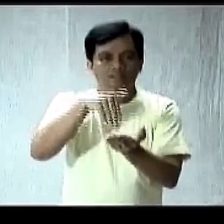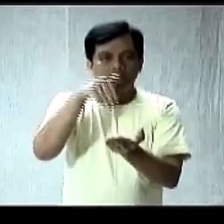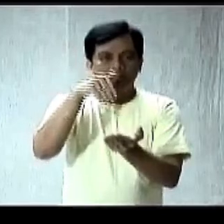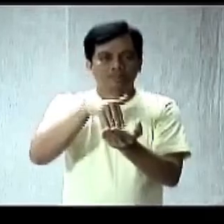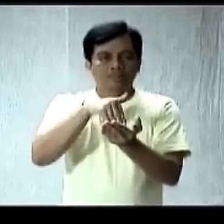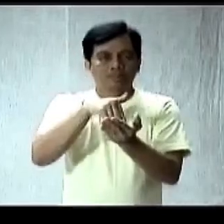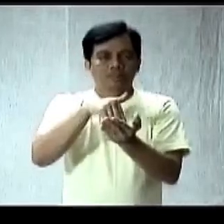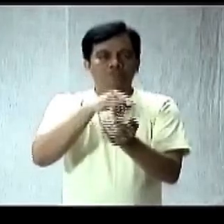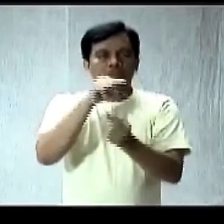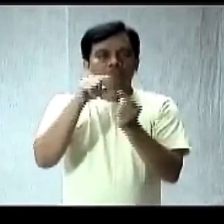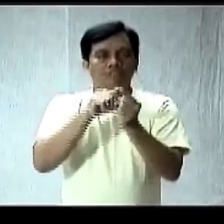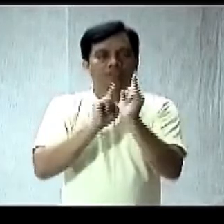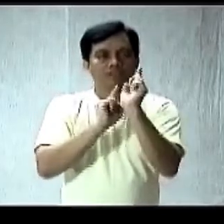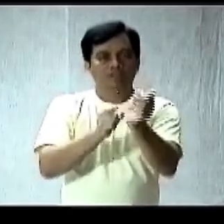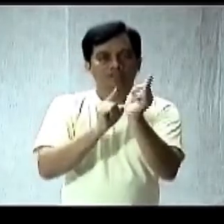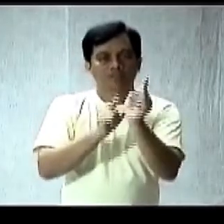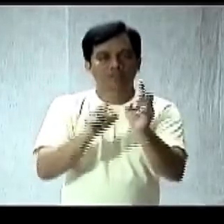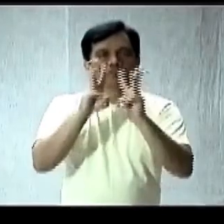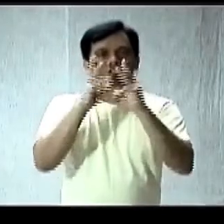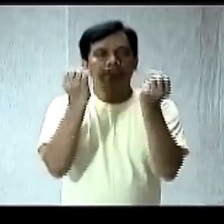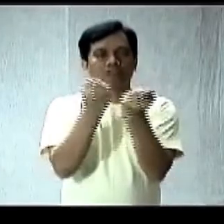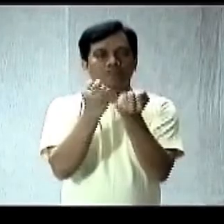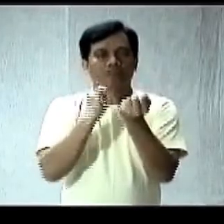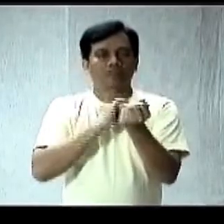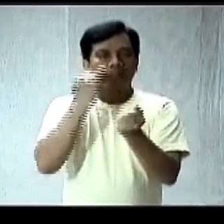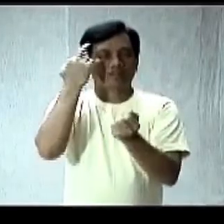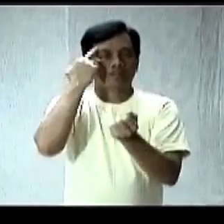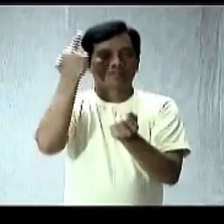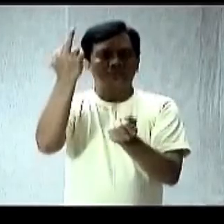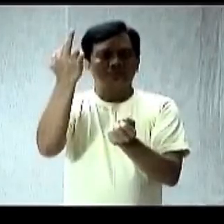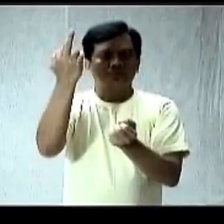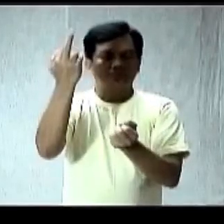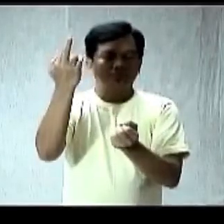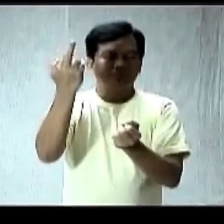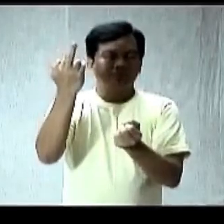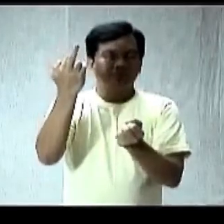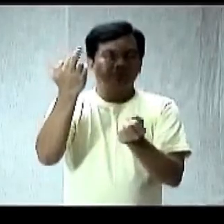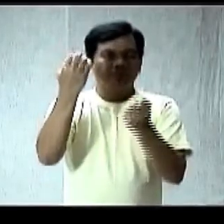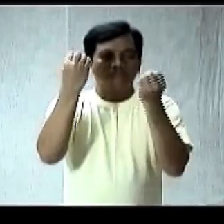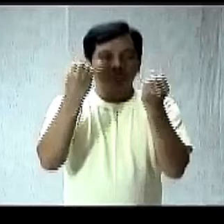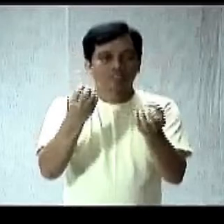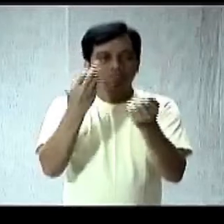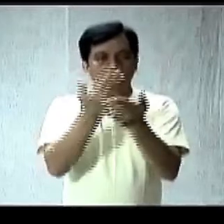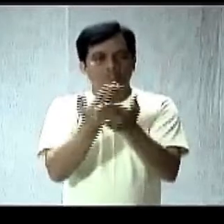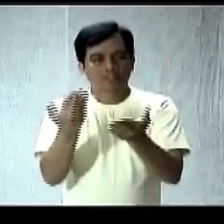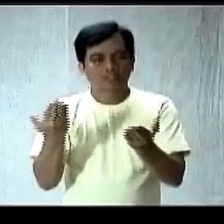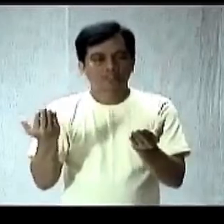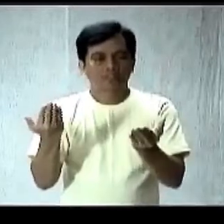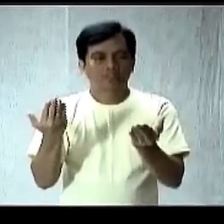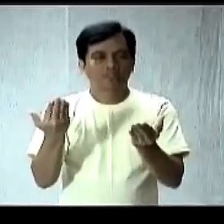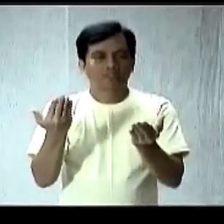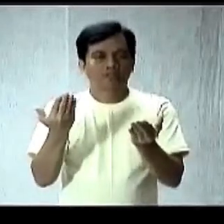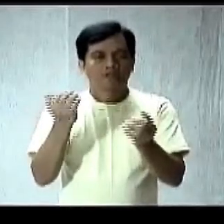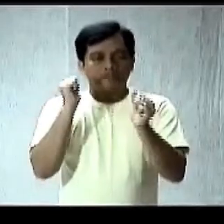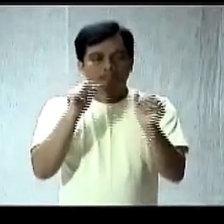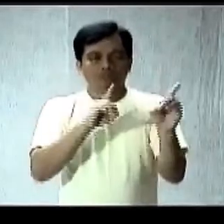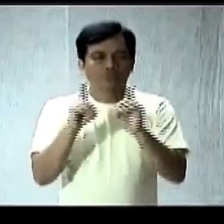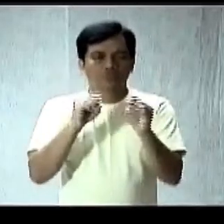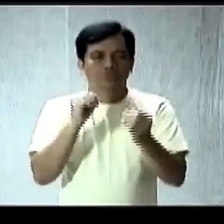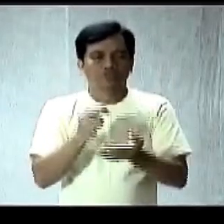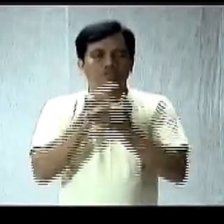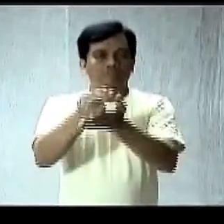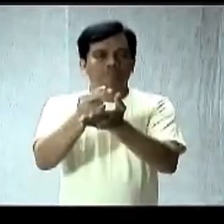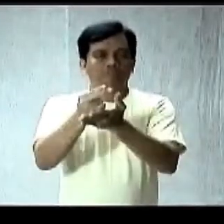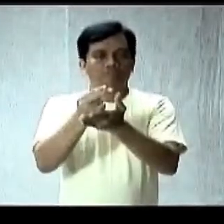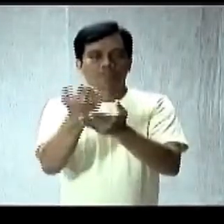studying, when I attended the workshop, I realized that there are lots of things that I can do